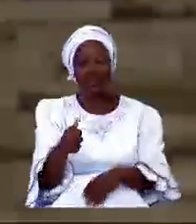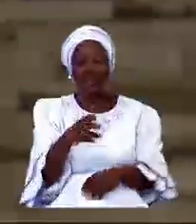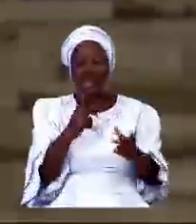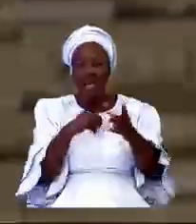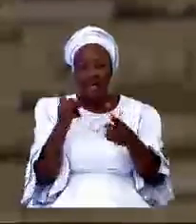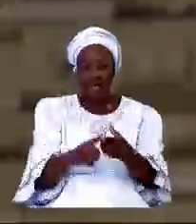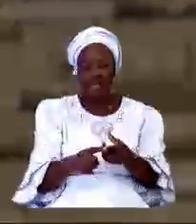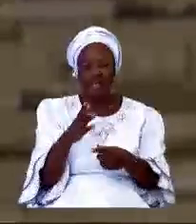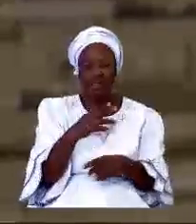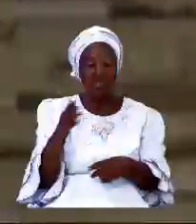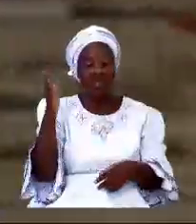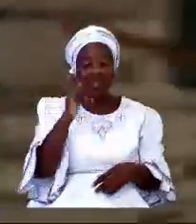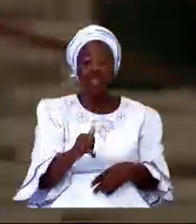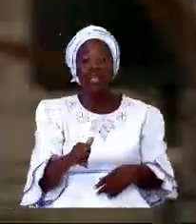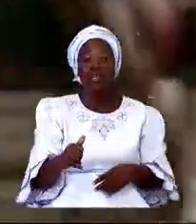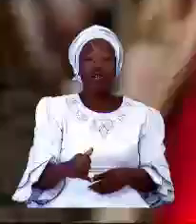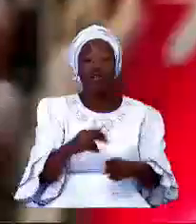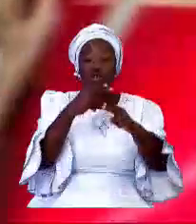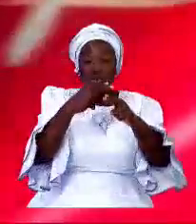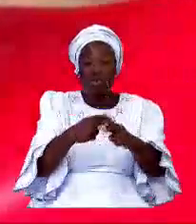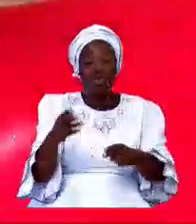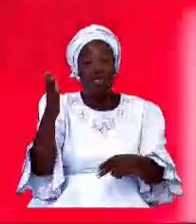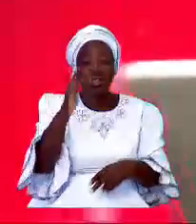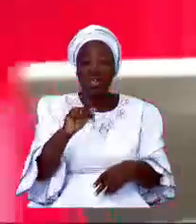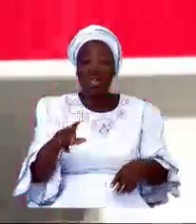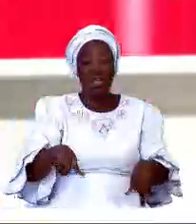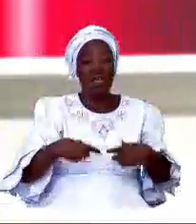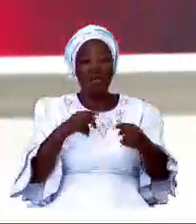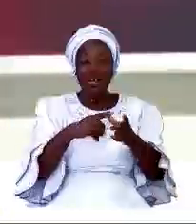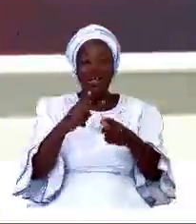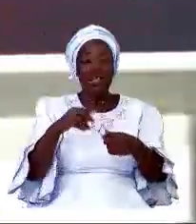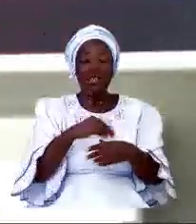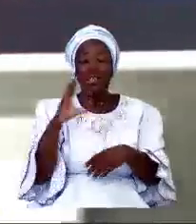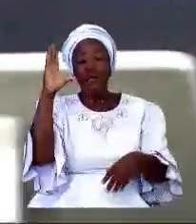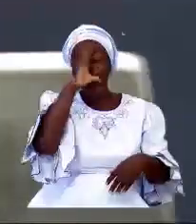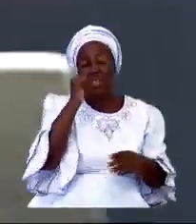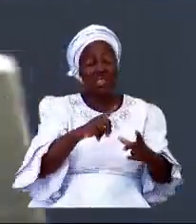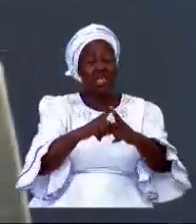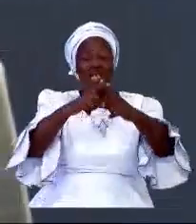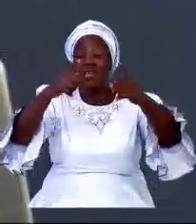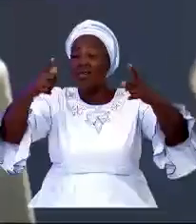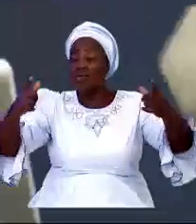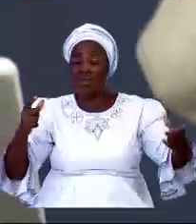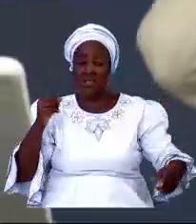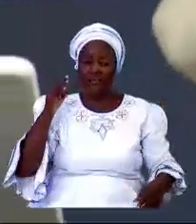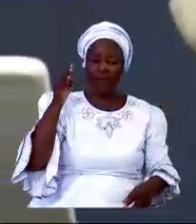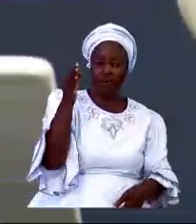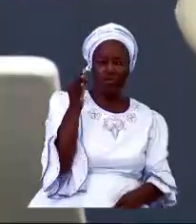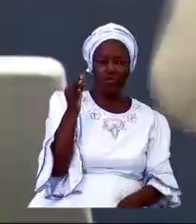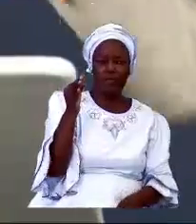kill themselves and they cut short their lives and they miss a